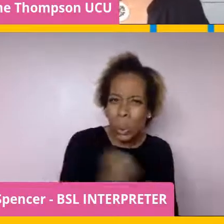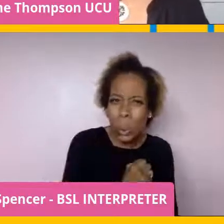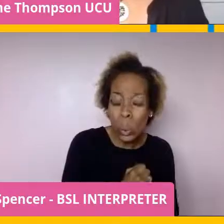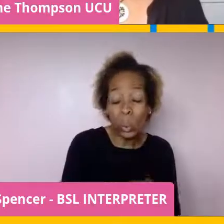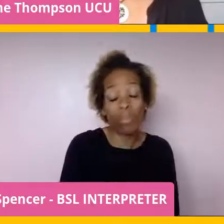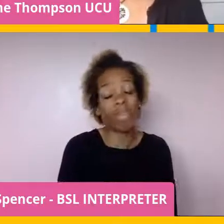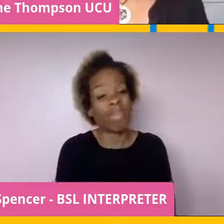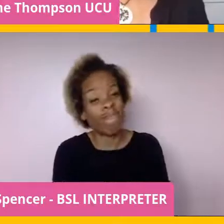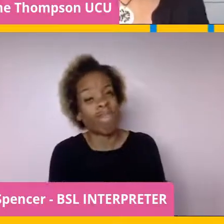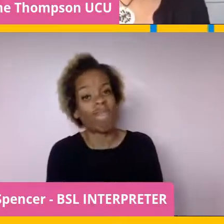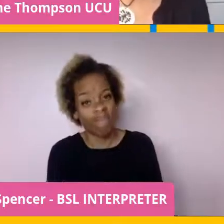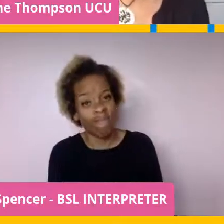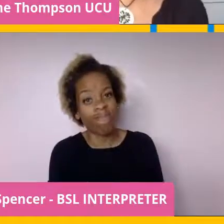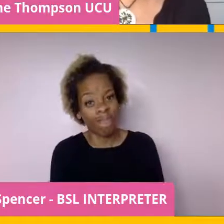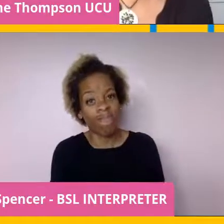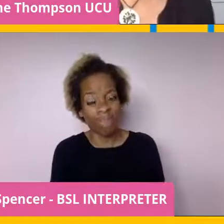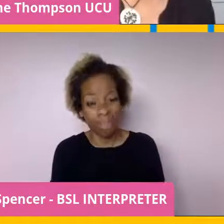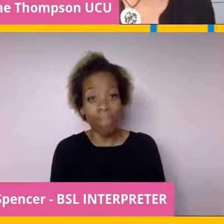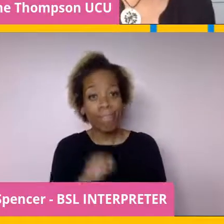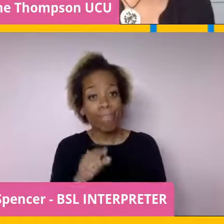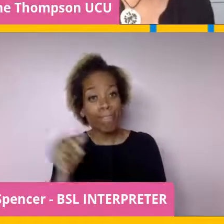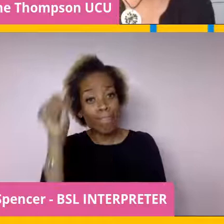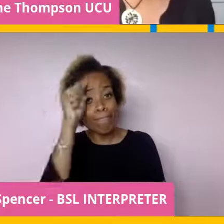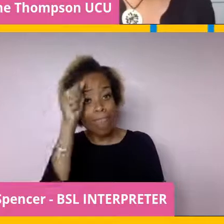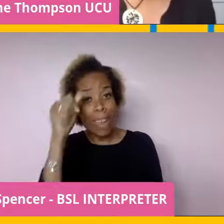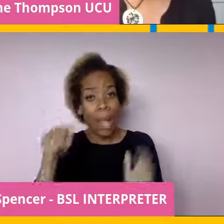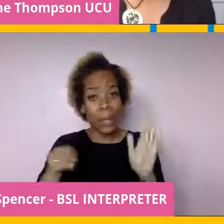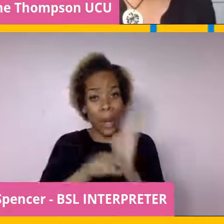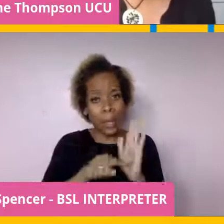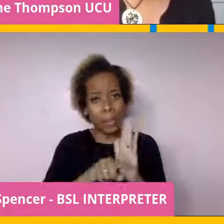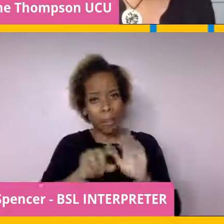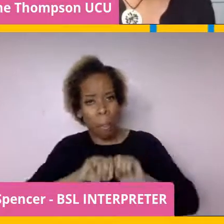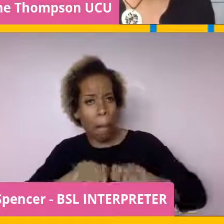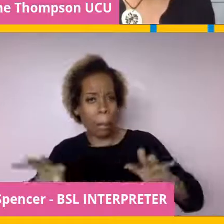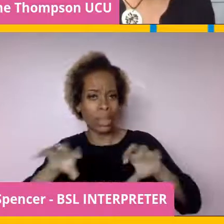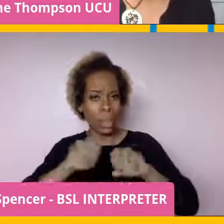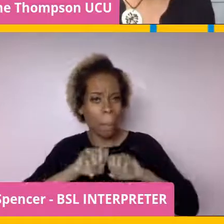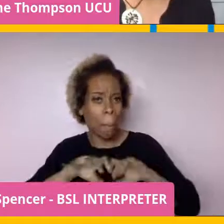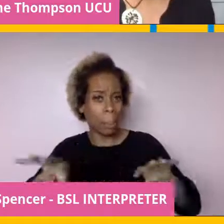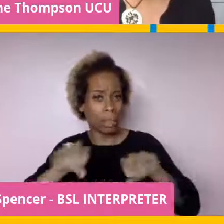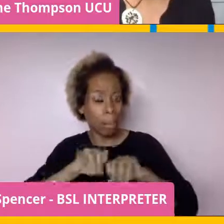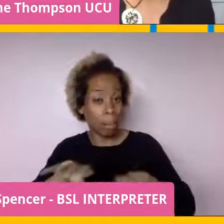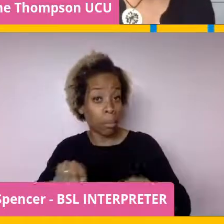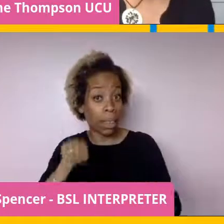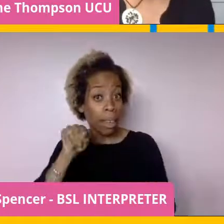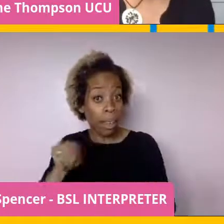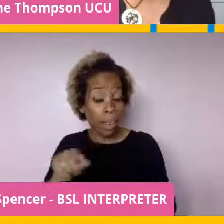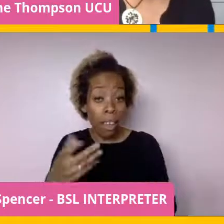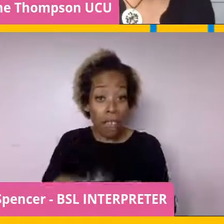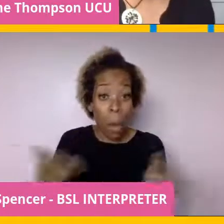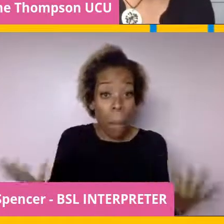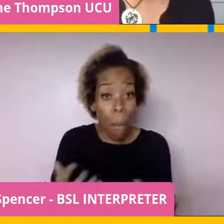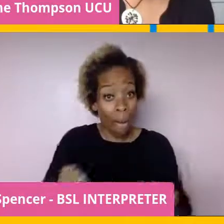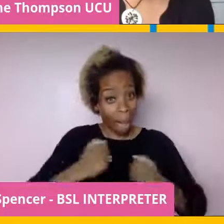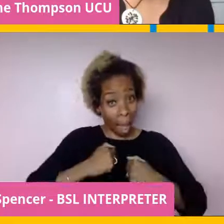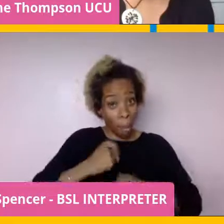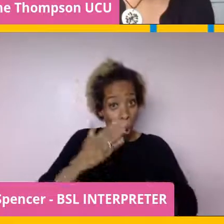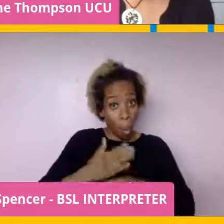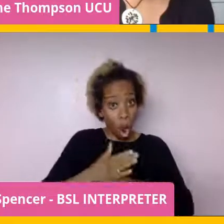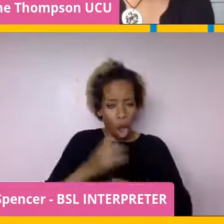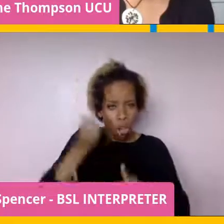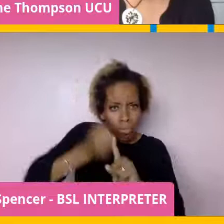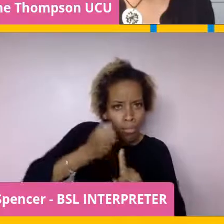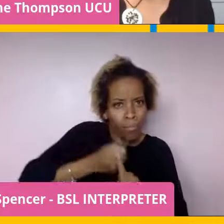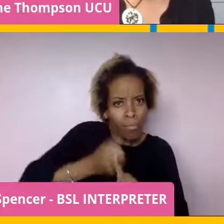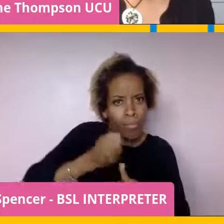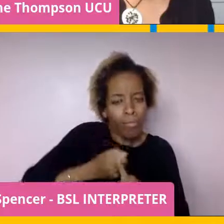that you will have seen in recent years is actually is a result of the work that UCU have done, particularly through the Anti-Casualisation Committee,